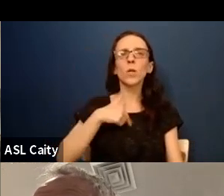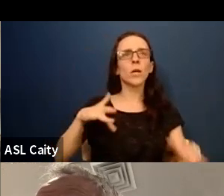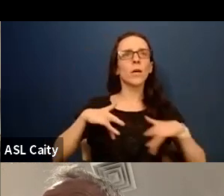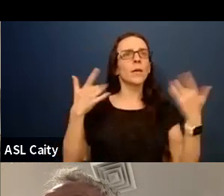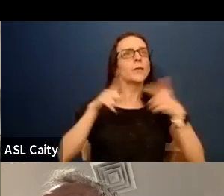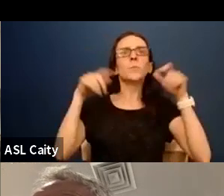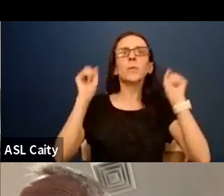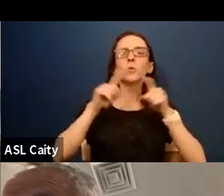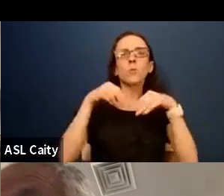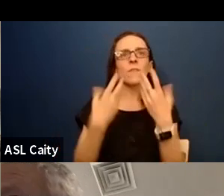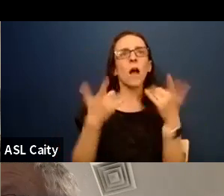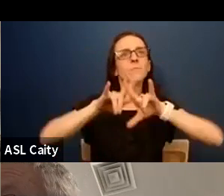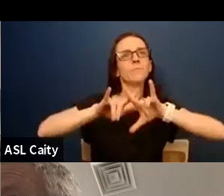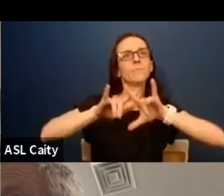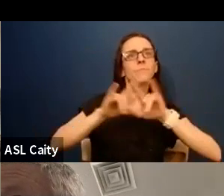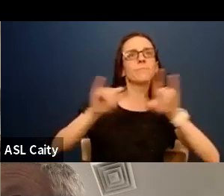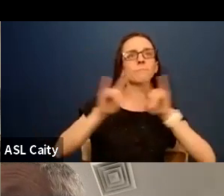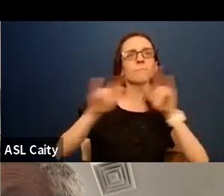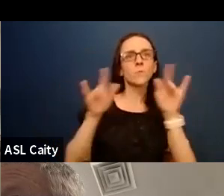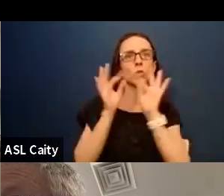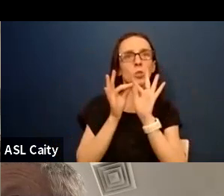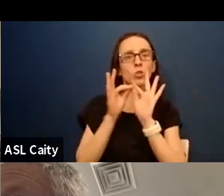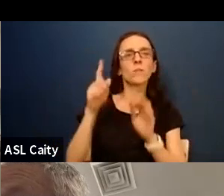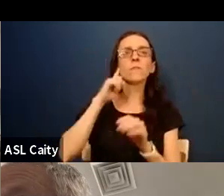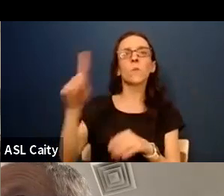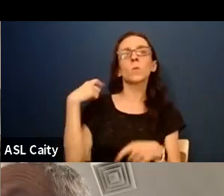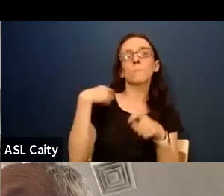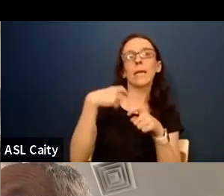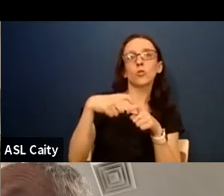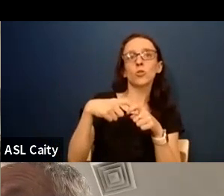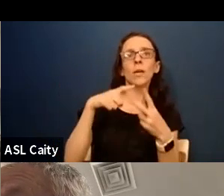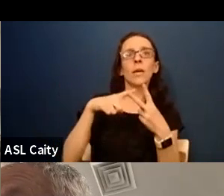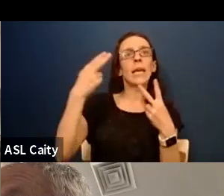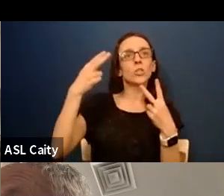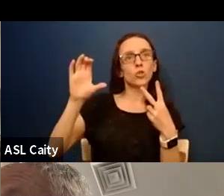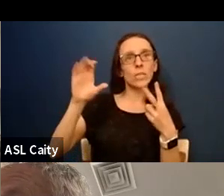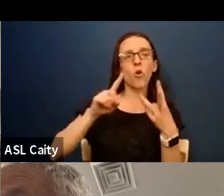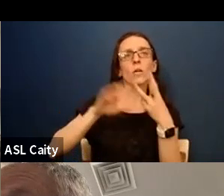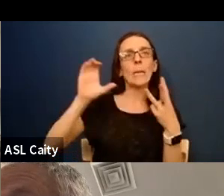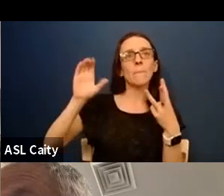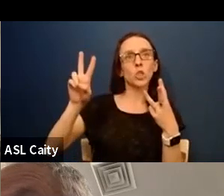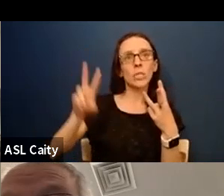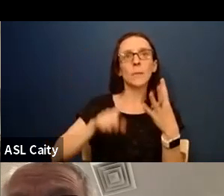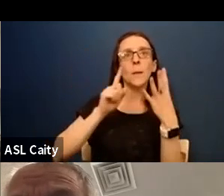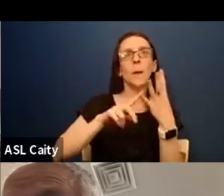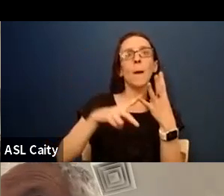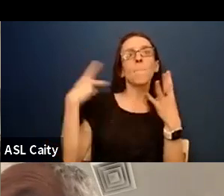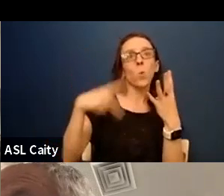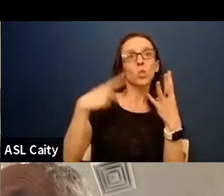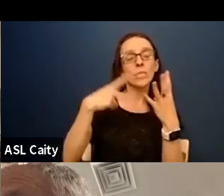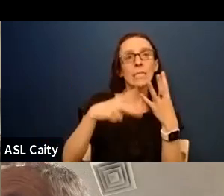simultaneous interpretation in Spanish, Haitian Creole, Cape Verdean, Portuguese, Cantonese,